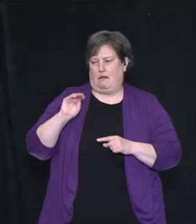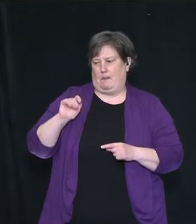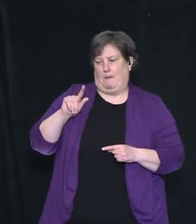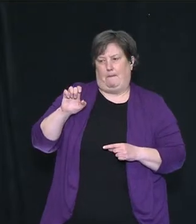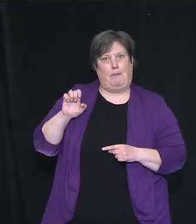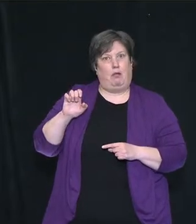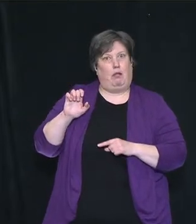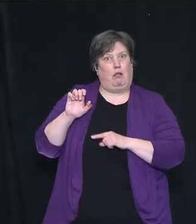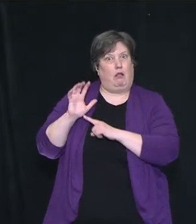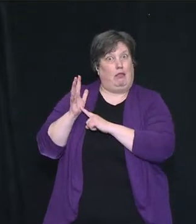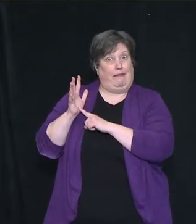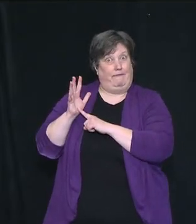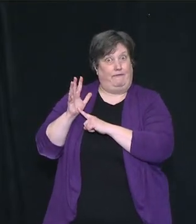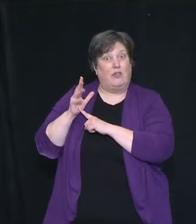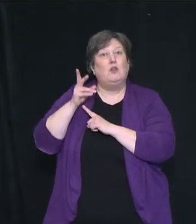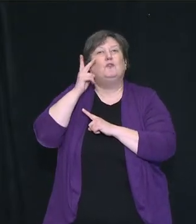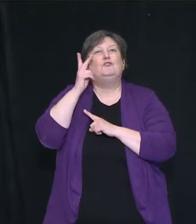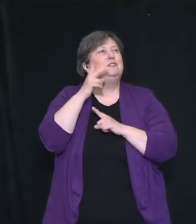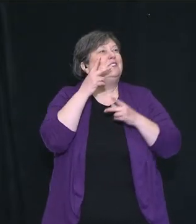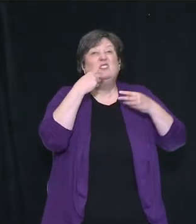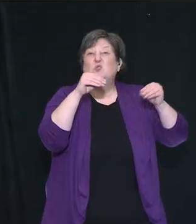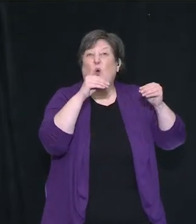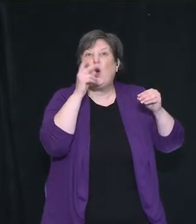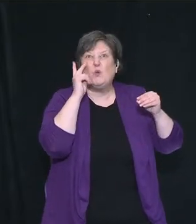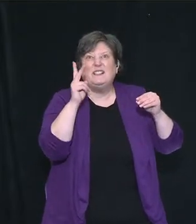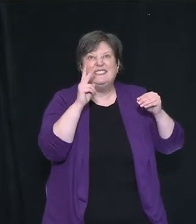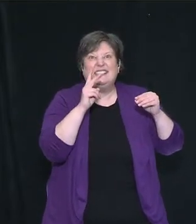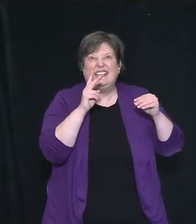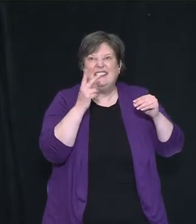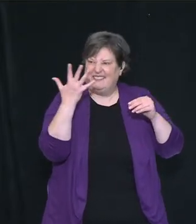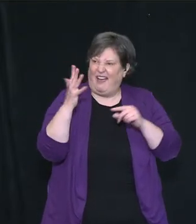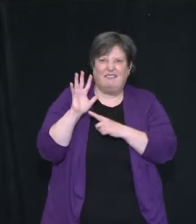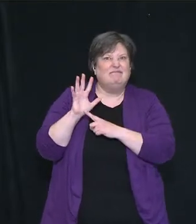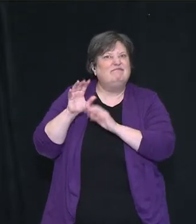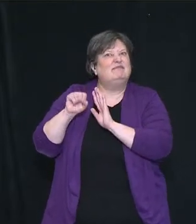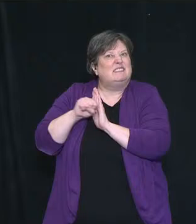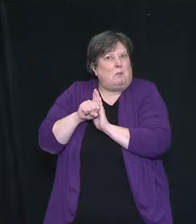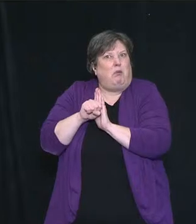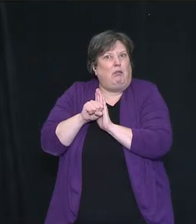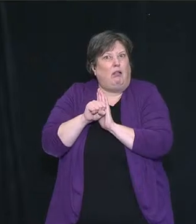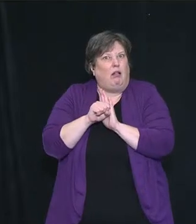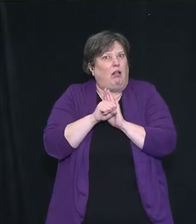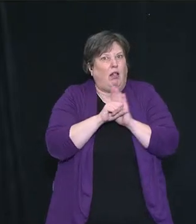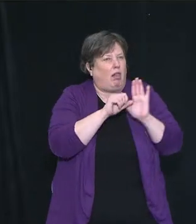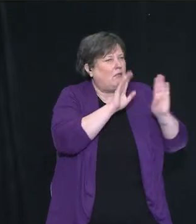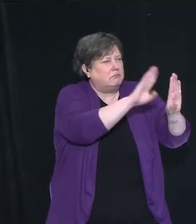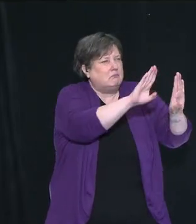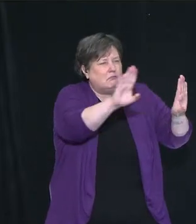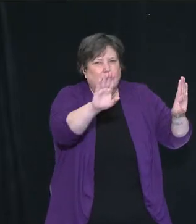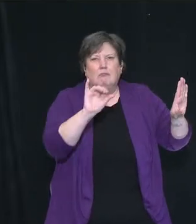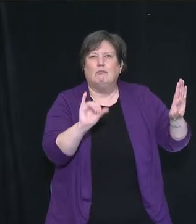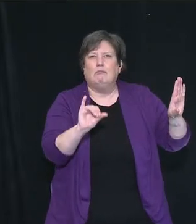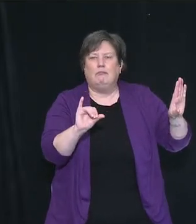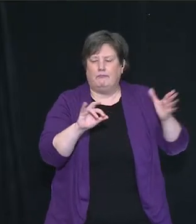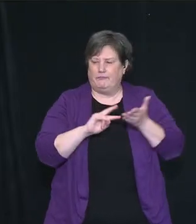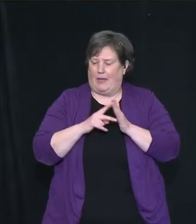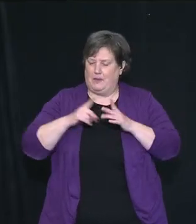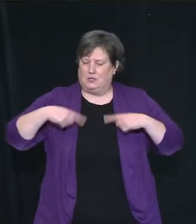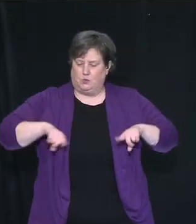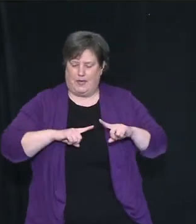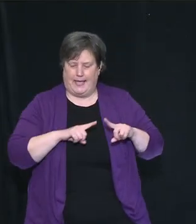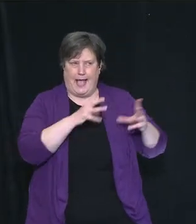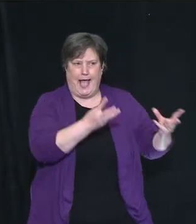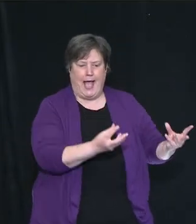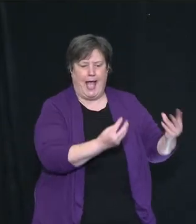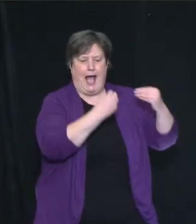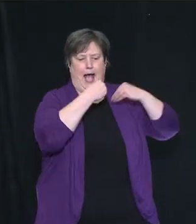on the labels of this country's products, serve as an incentive to everyone to make economic and social decisions that